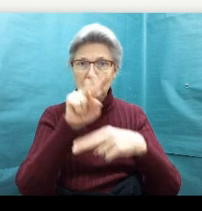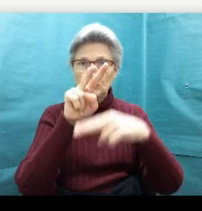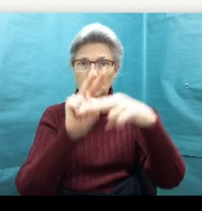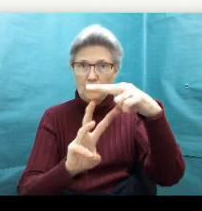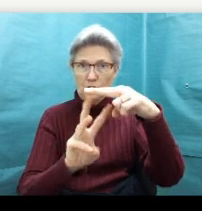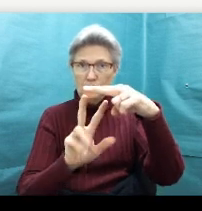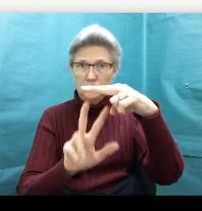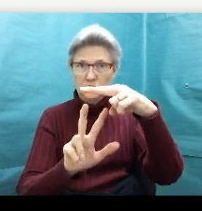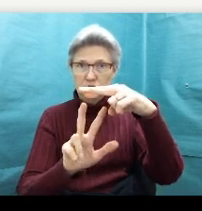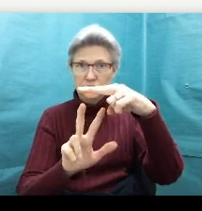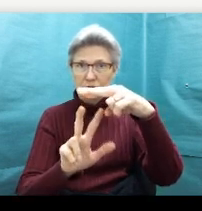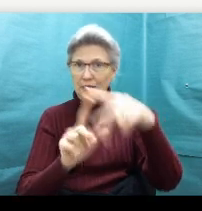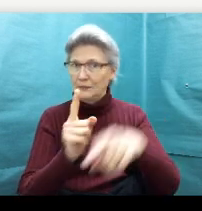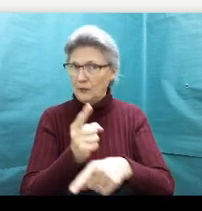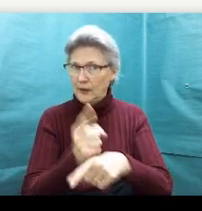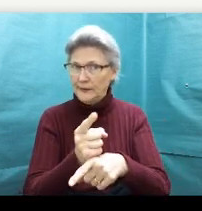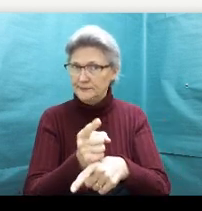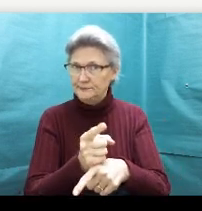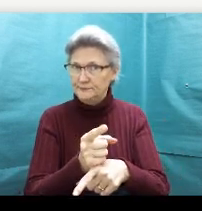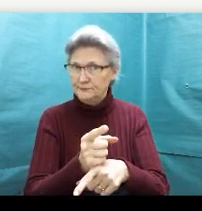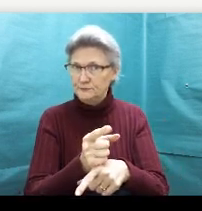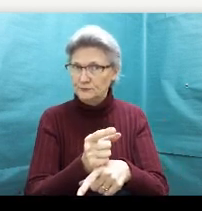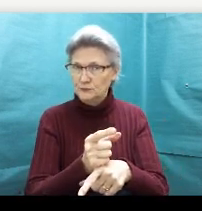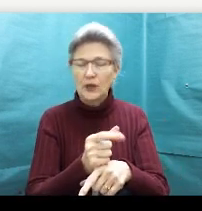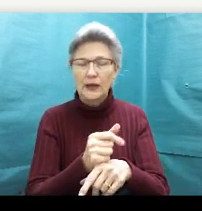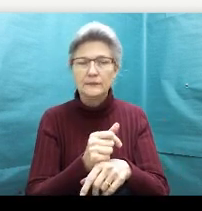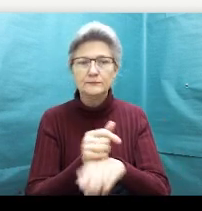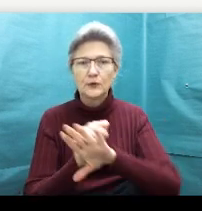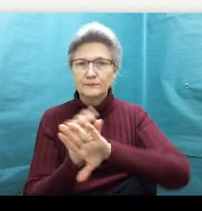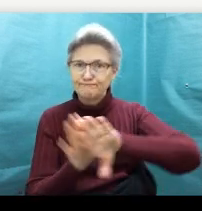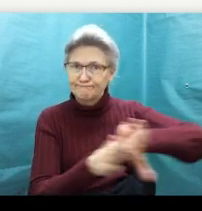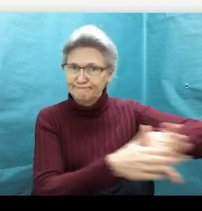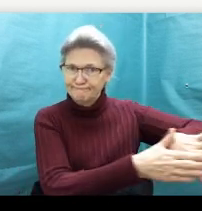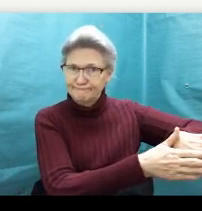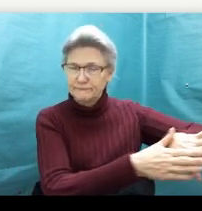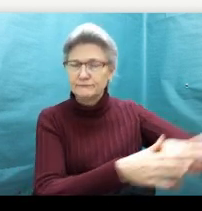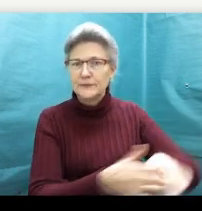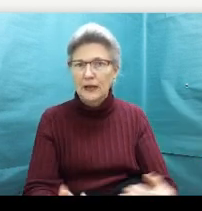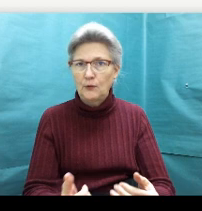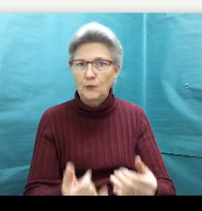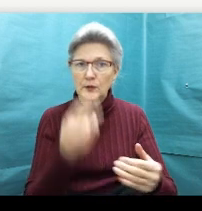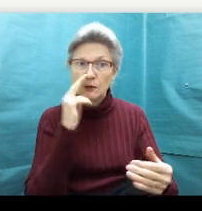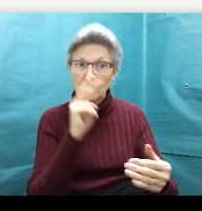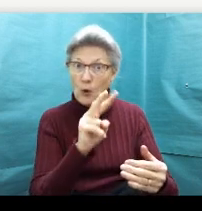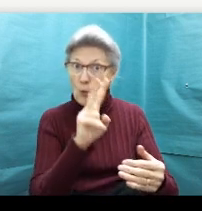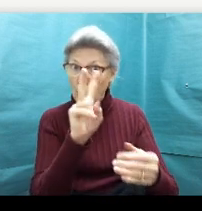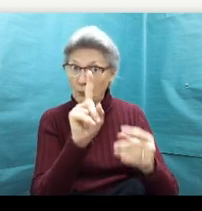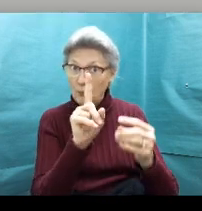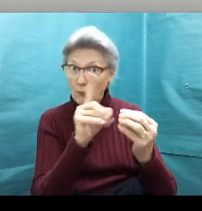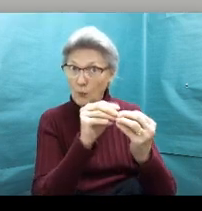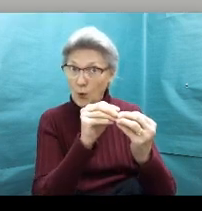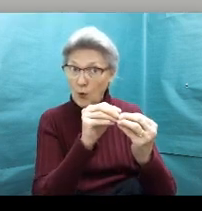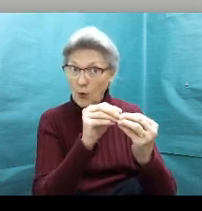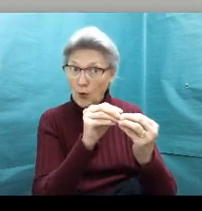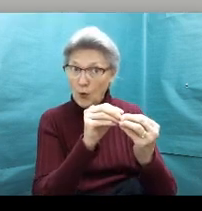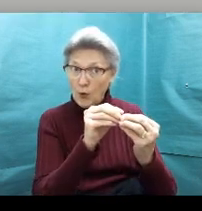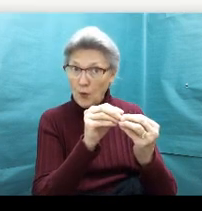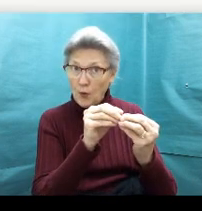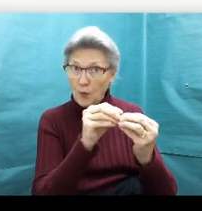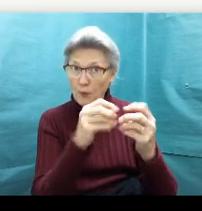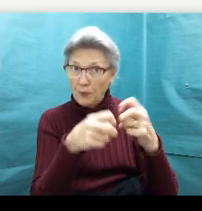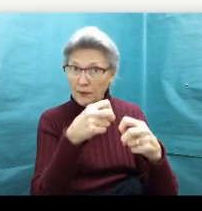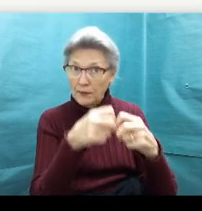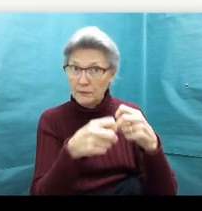2/3. That would also be correct, but we're not going to get into that yet today. Okay, we're going to take a look at one more. So I'm just going to clear my